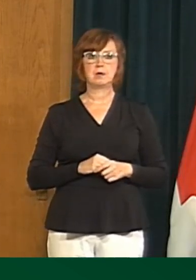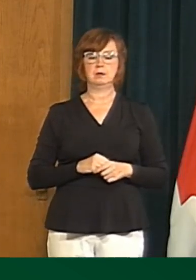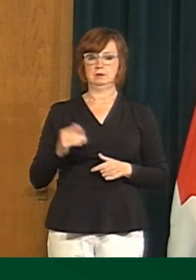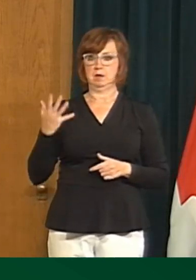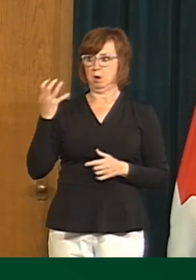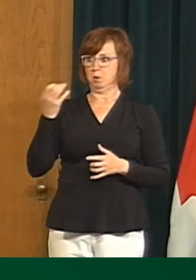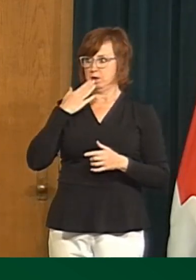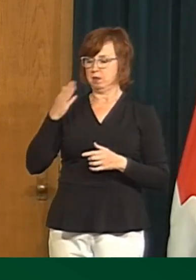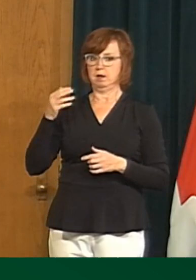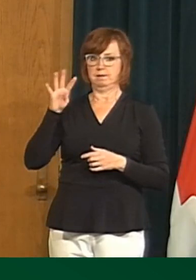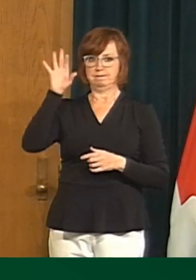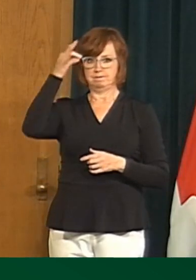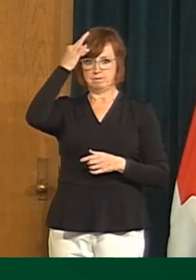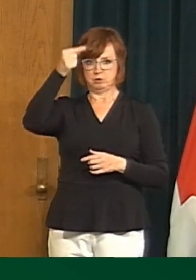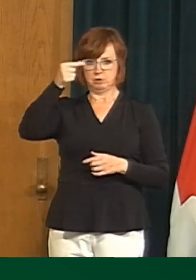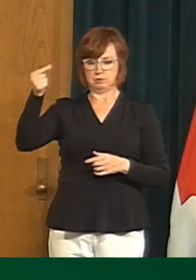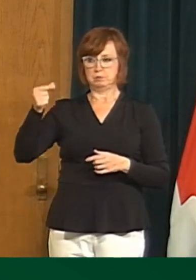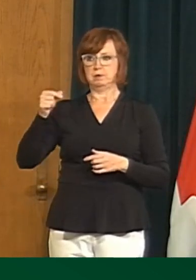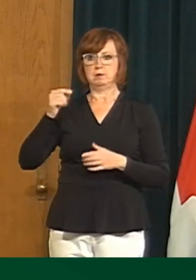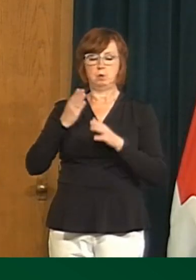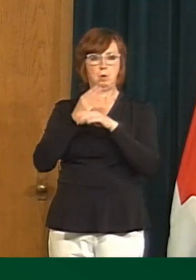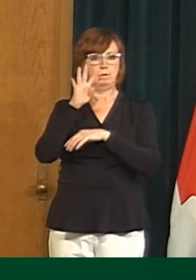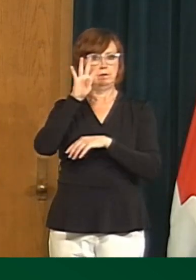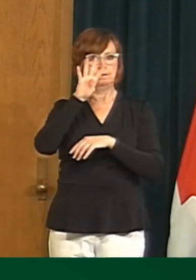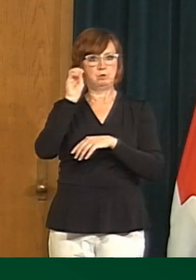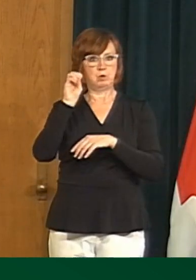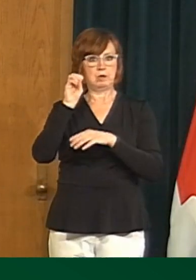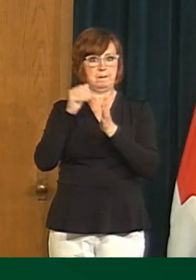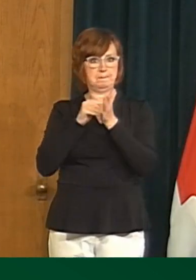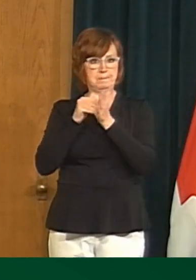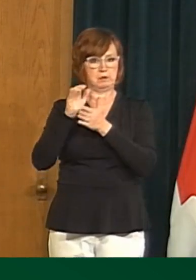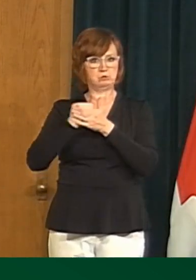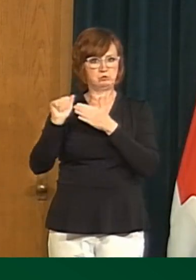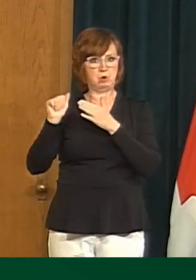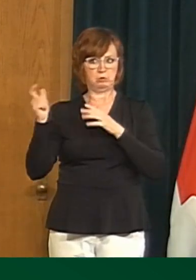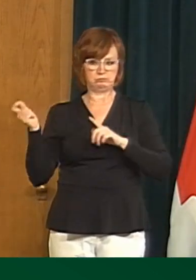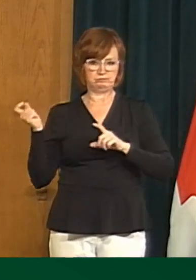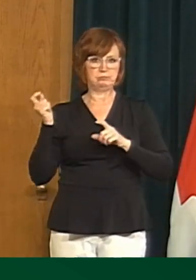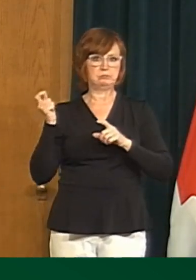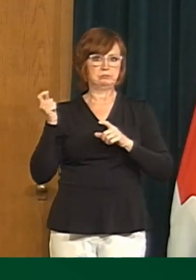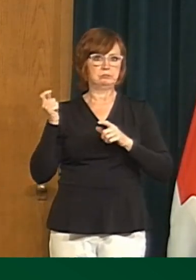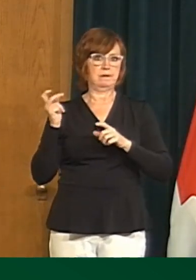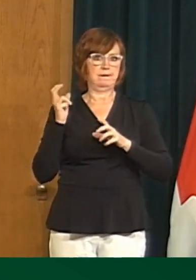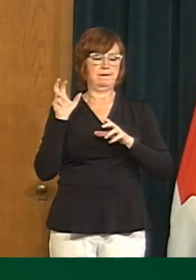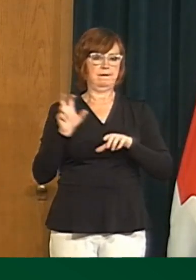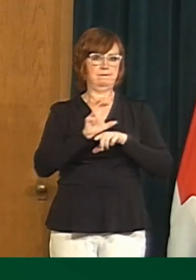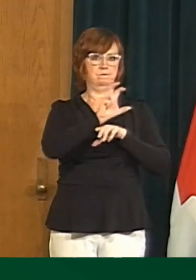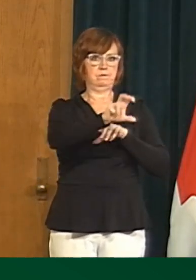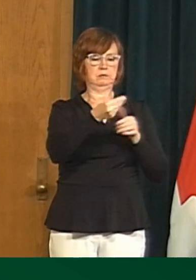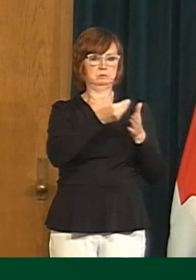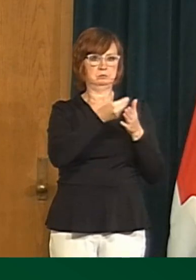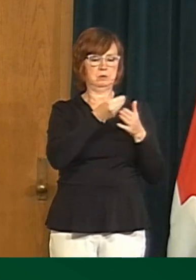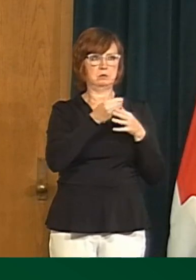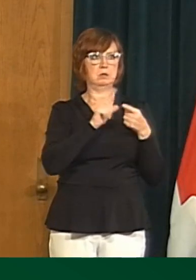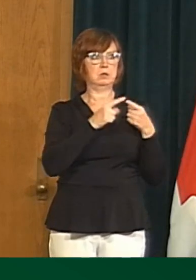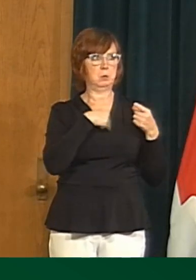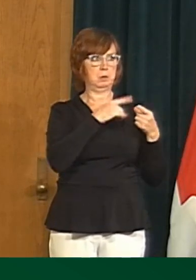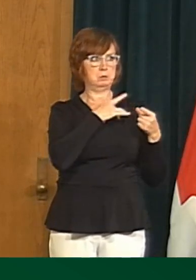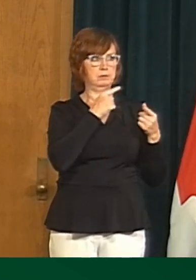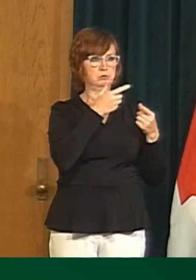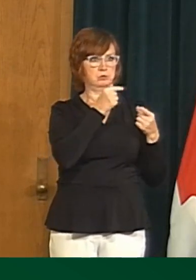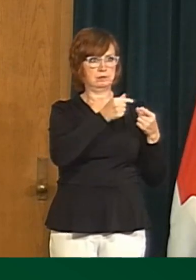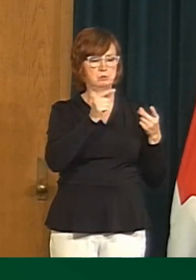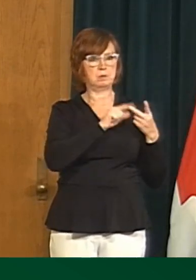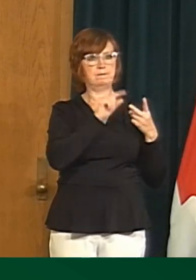in excess of $40 million investment that we have added to with many millions of dollars from the provincial government, over $4 million from